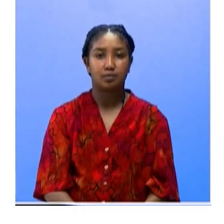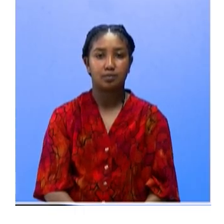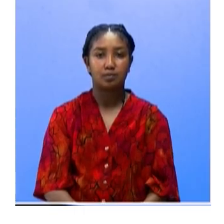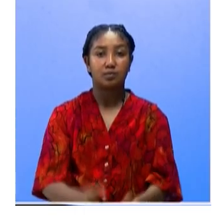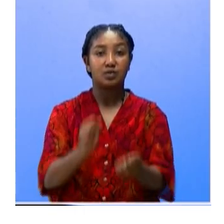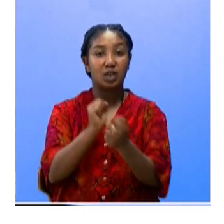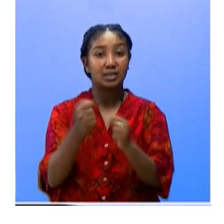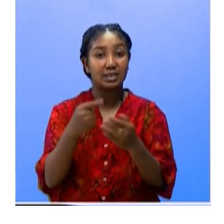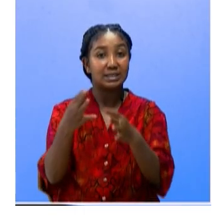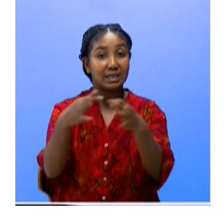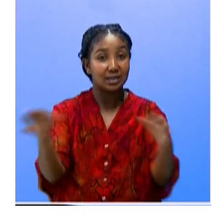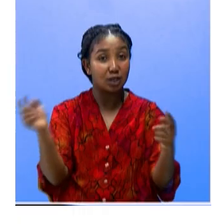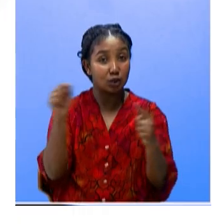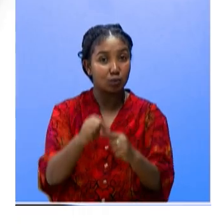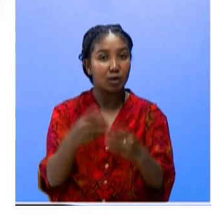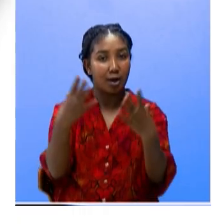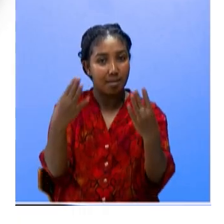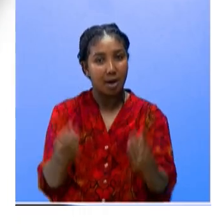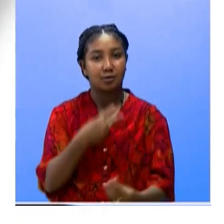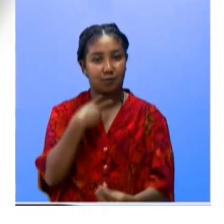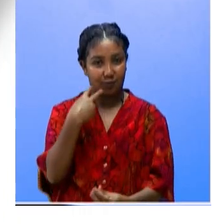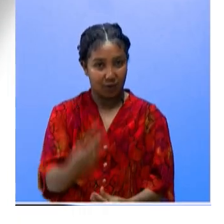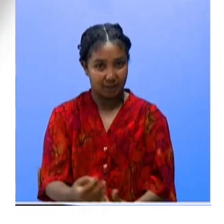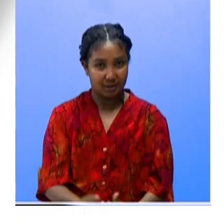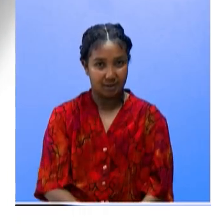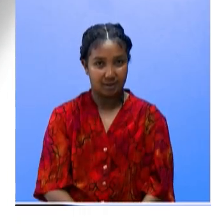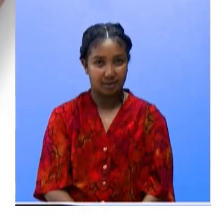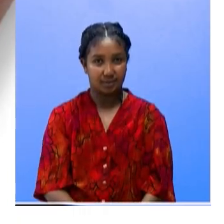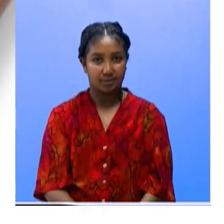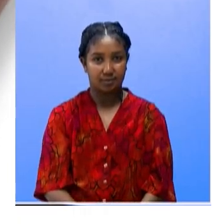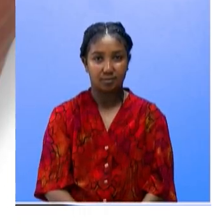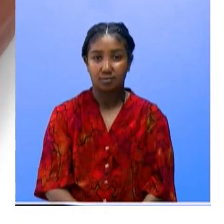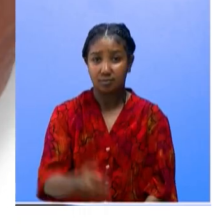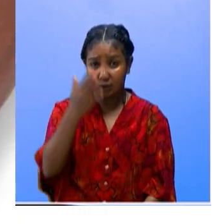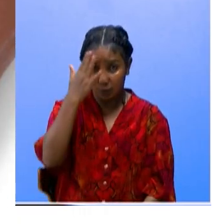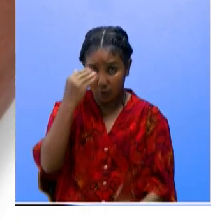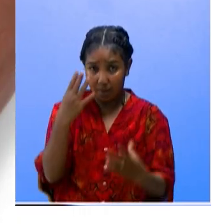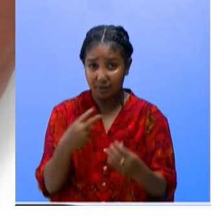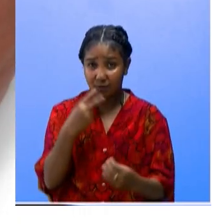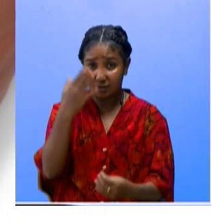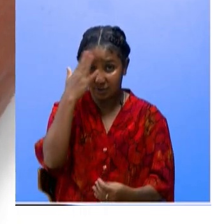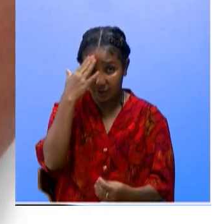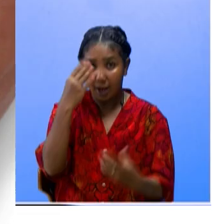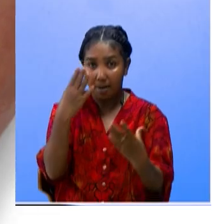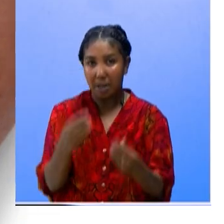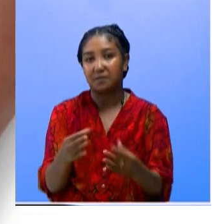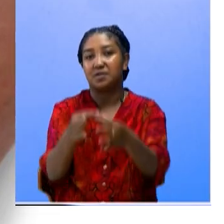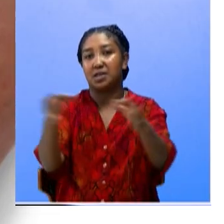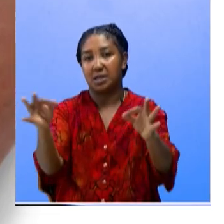into passive voice. Do you know passive voice mean another way is passive